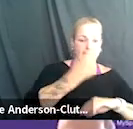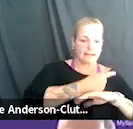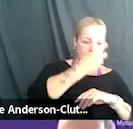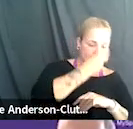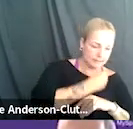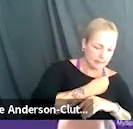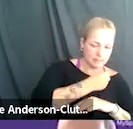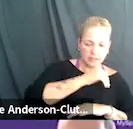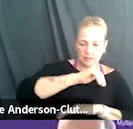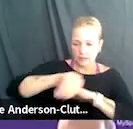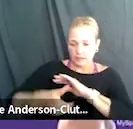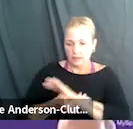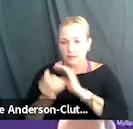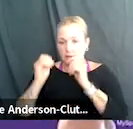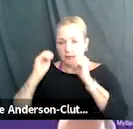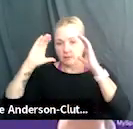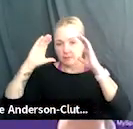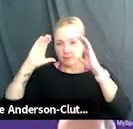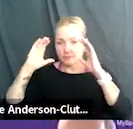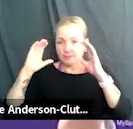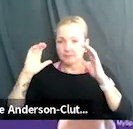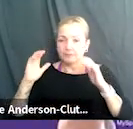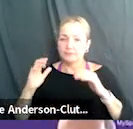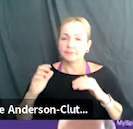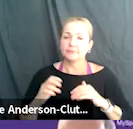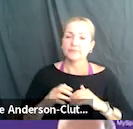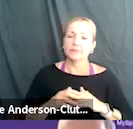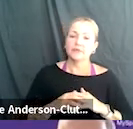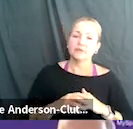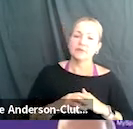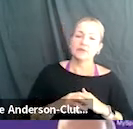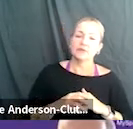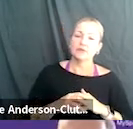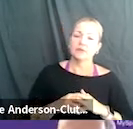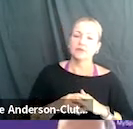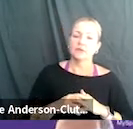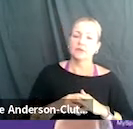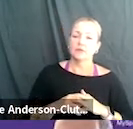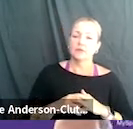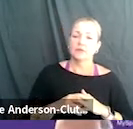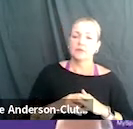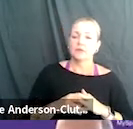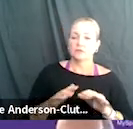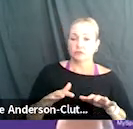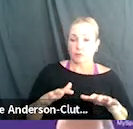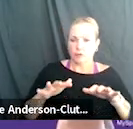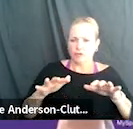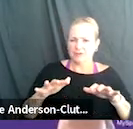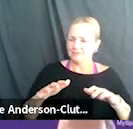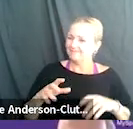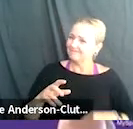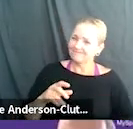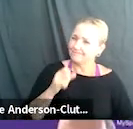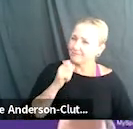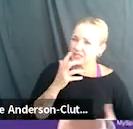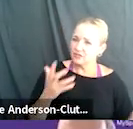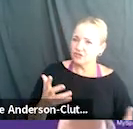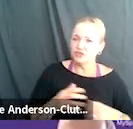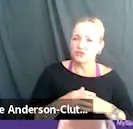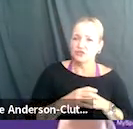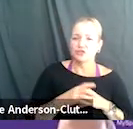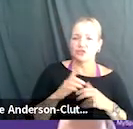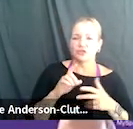context of frustration, I think, and then an increase in repetitive and ritualistic behavior. So certainly for one boy, but I'm not sure